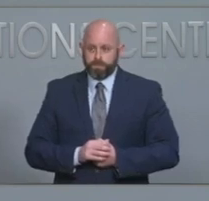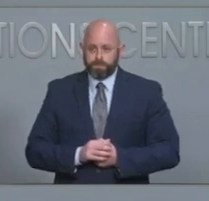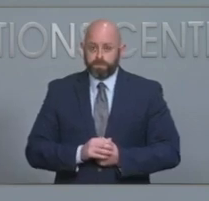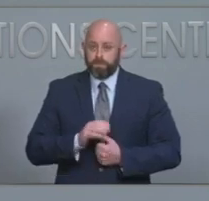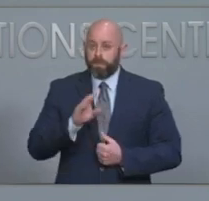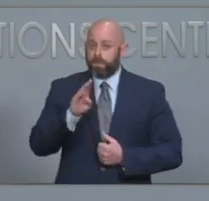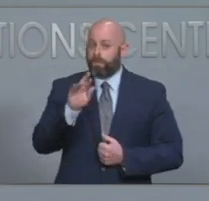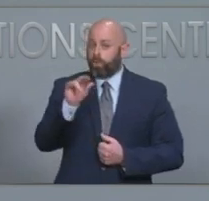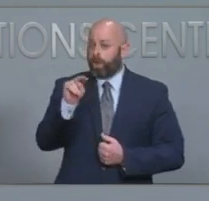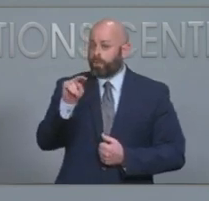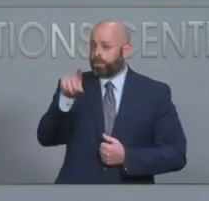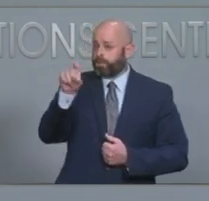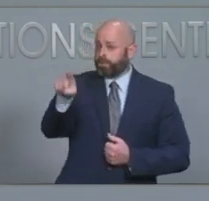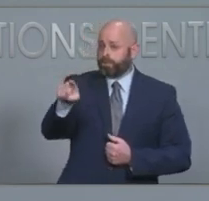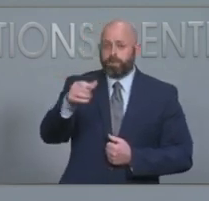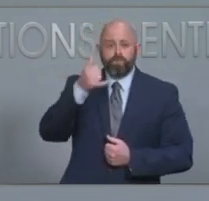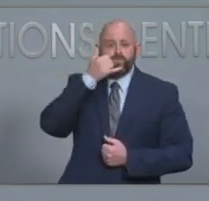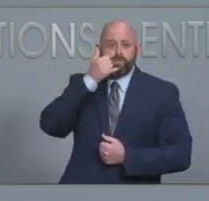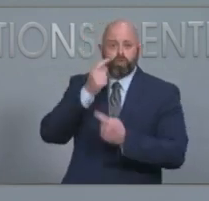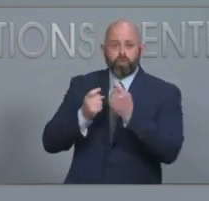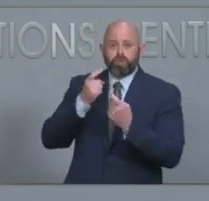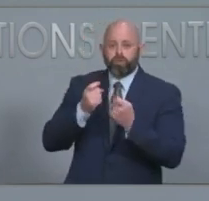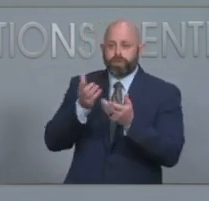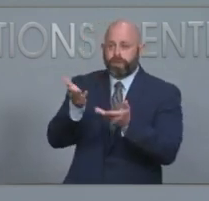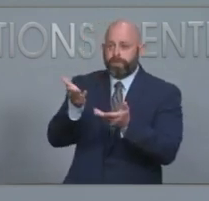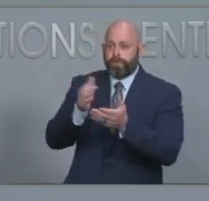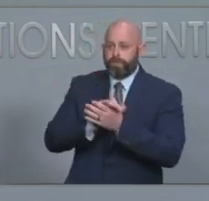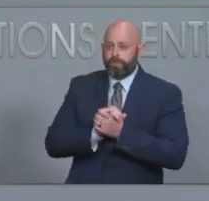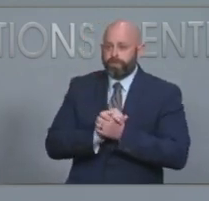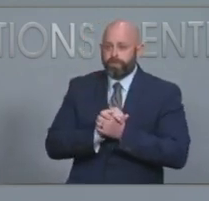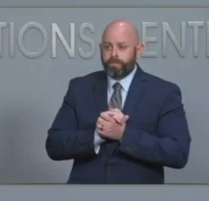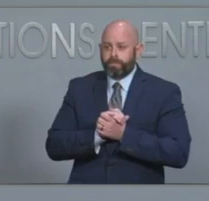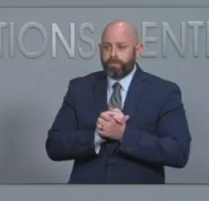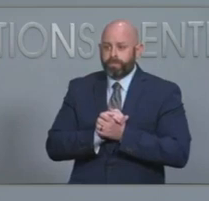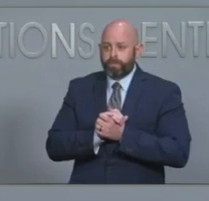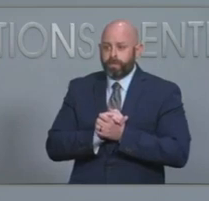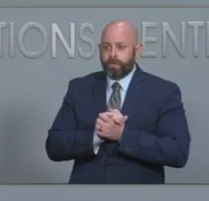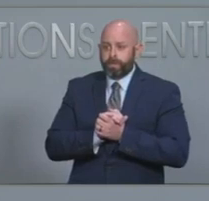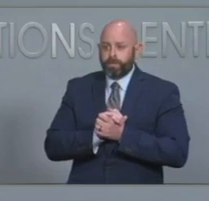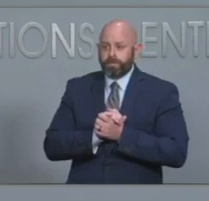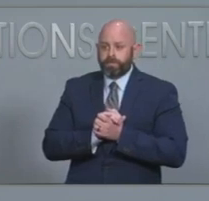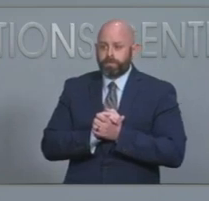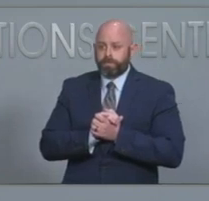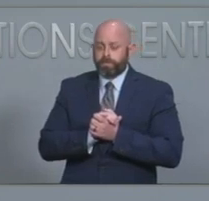Brian, do we have anyone on the phone that wants to answer or ask questions?